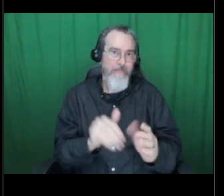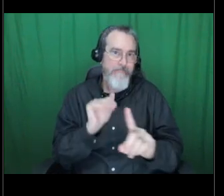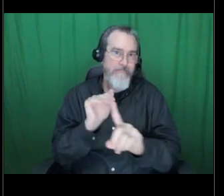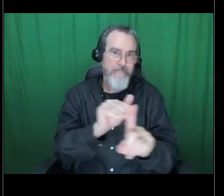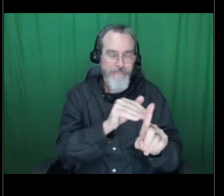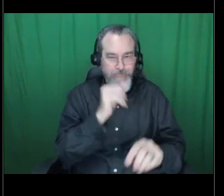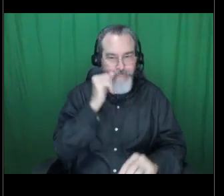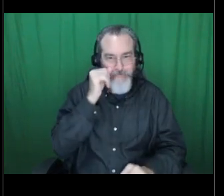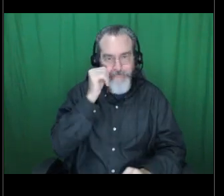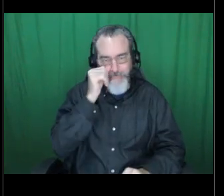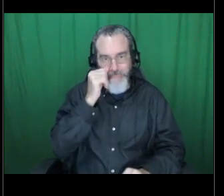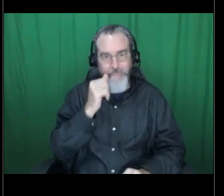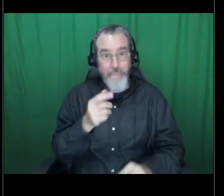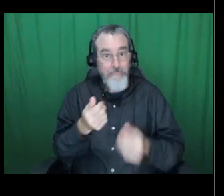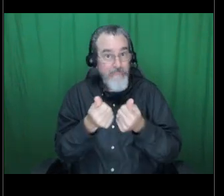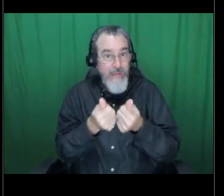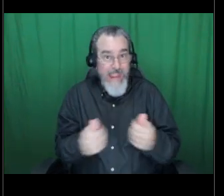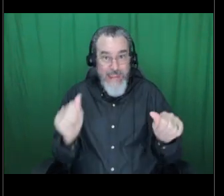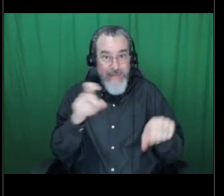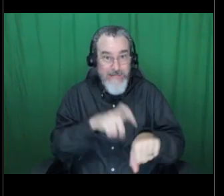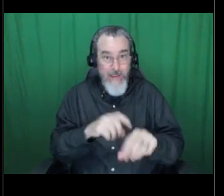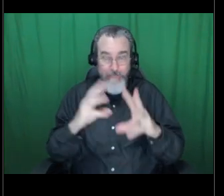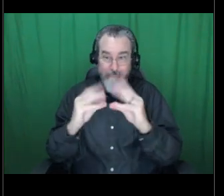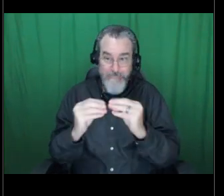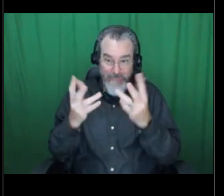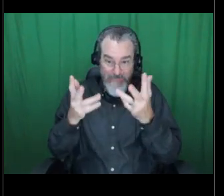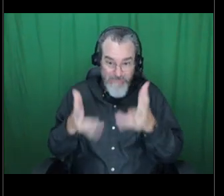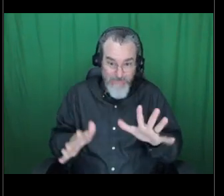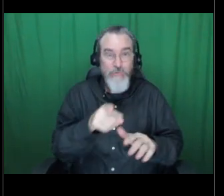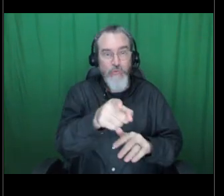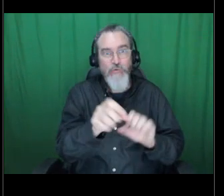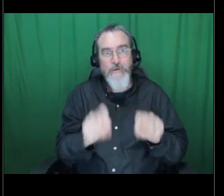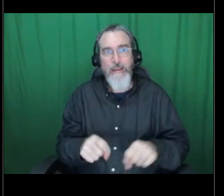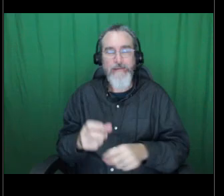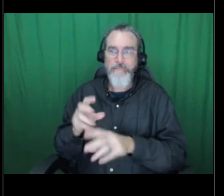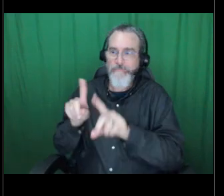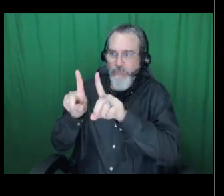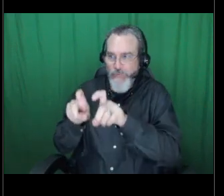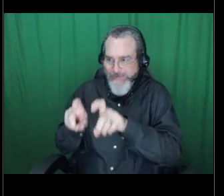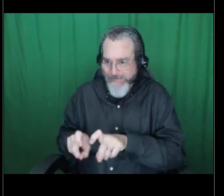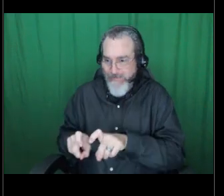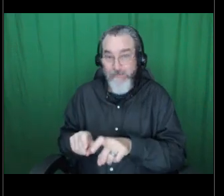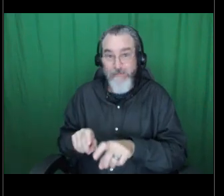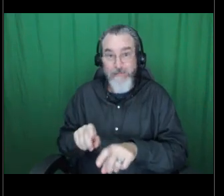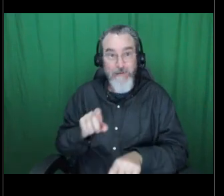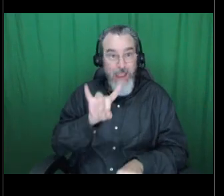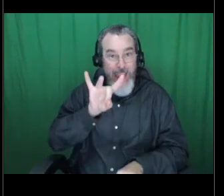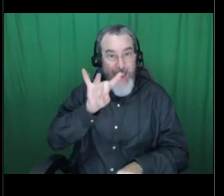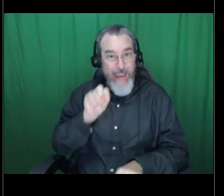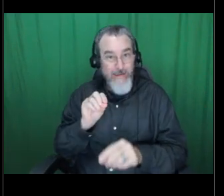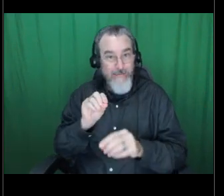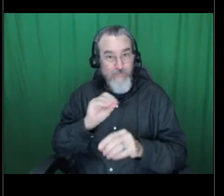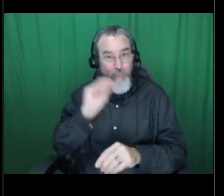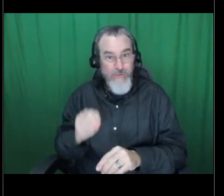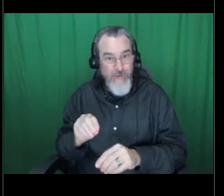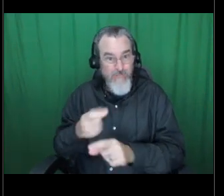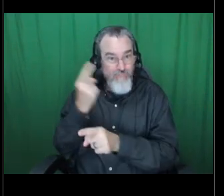this training, and passing certificates will immediately be issued for a score of 80% or